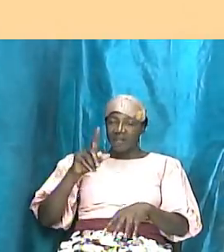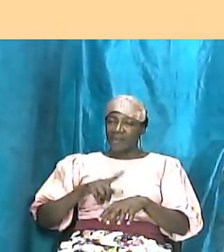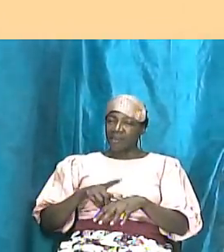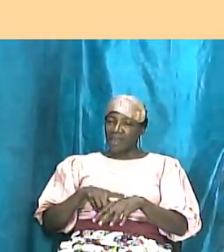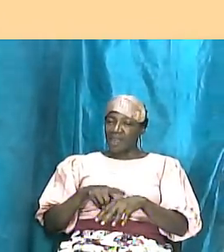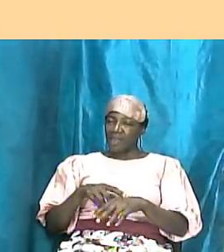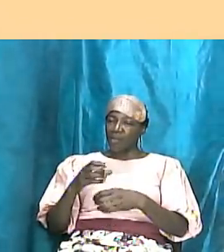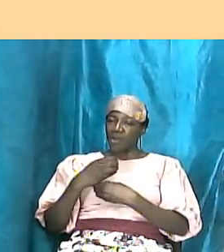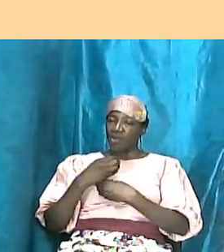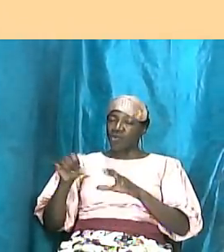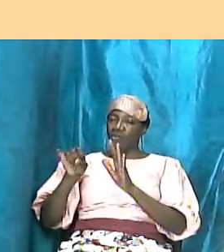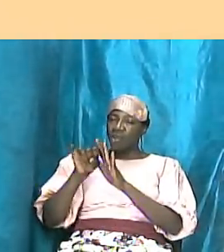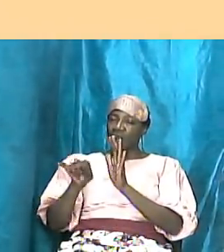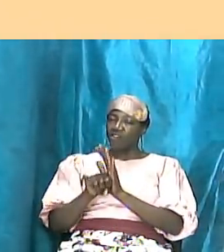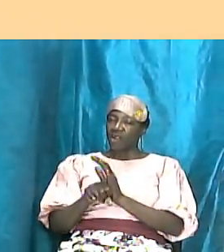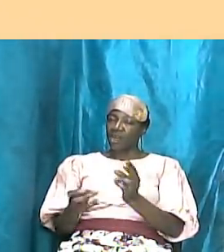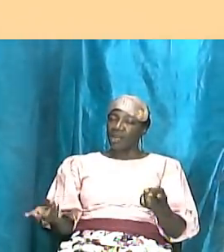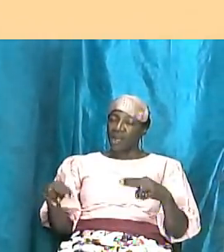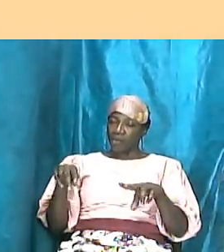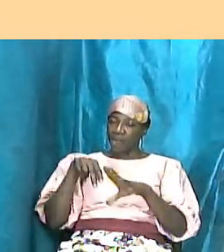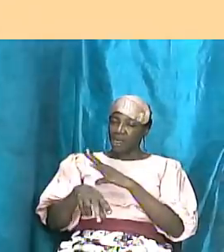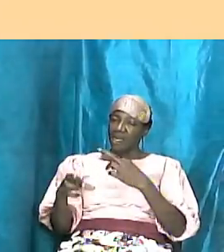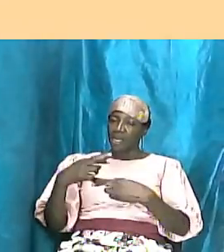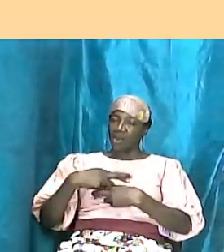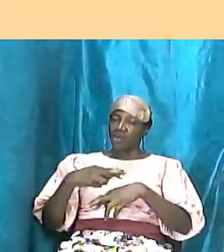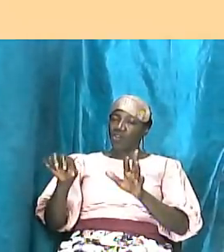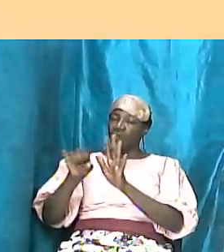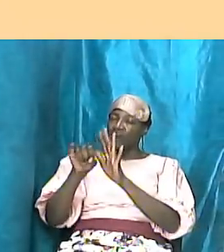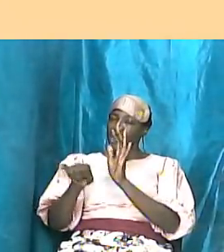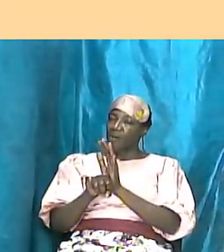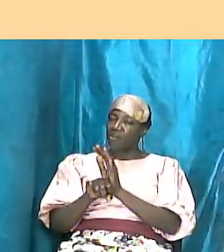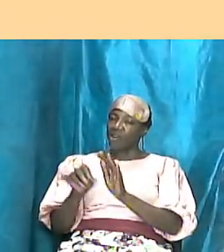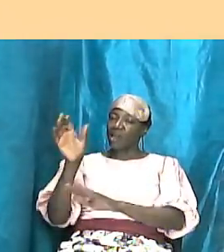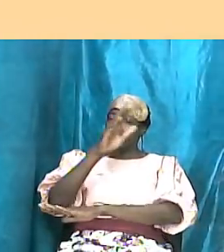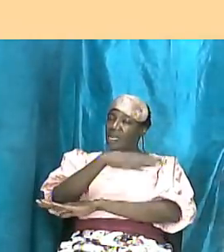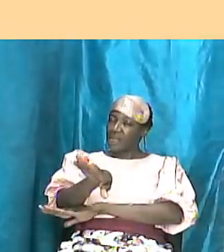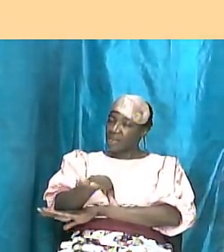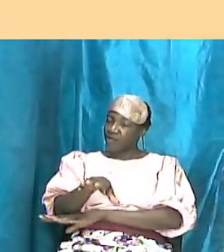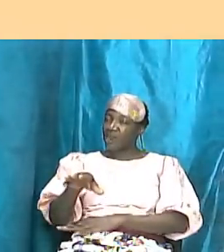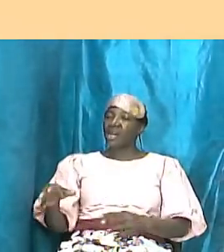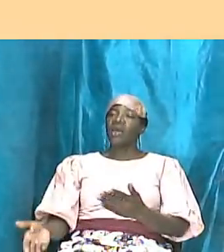creation took place. In redemption, evening